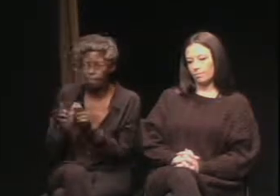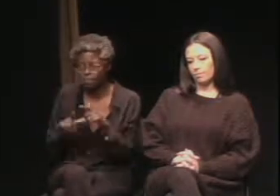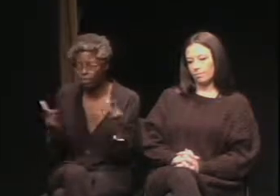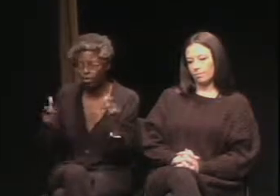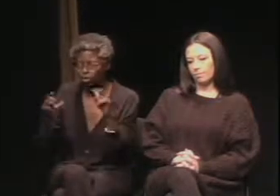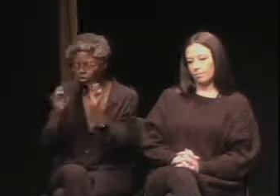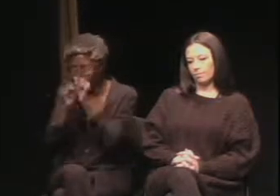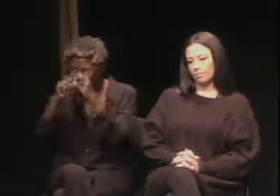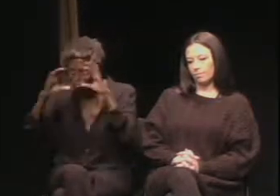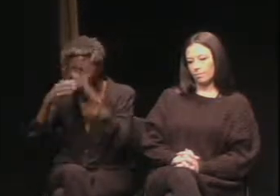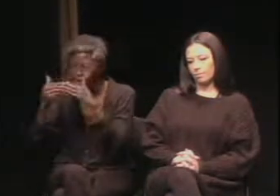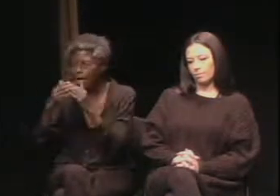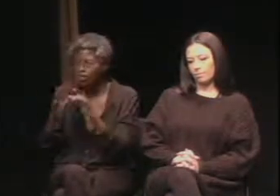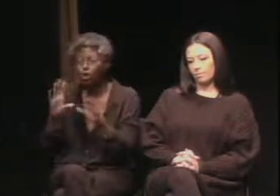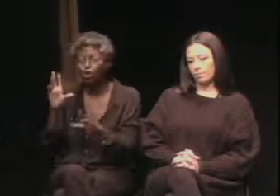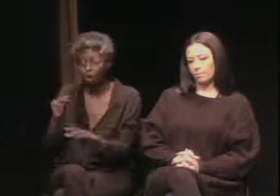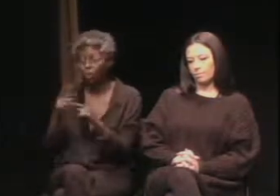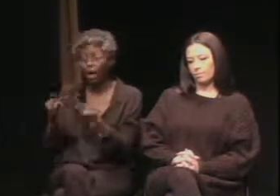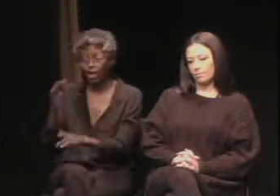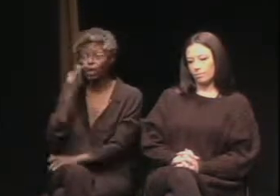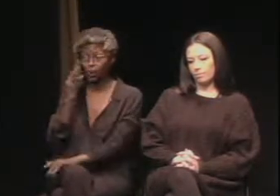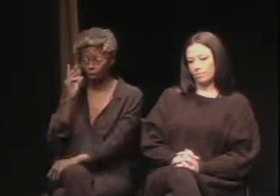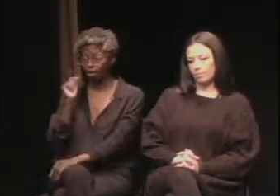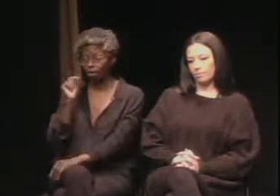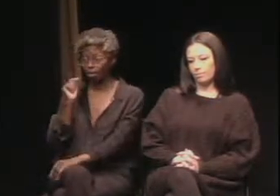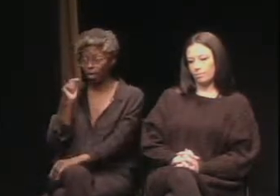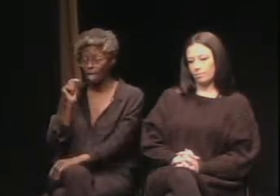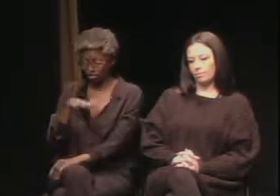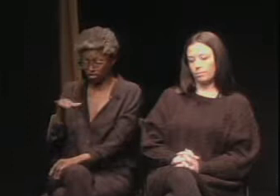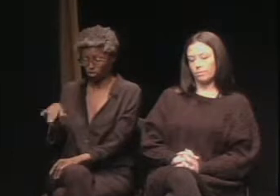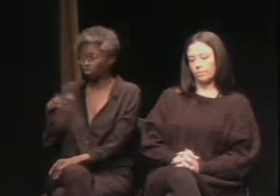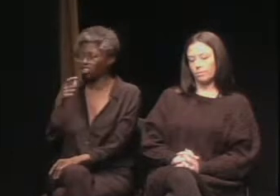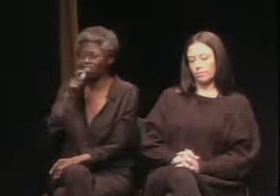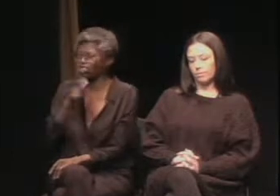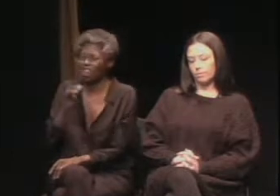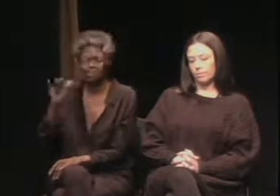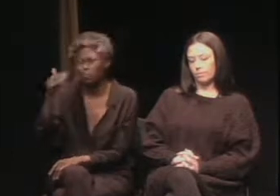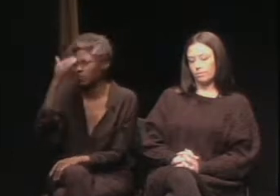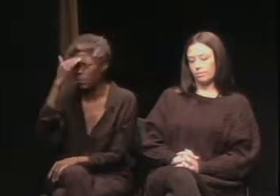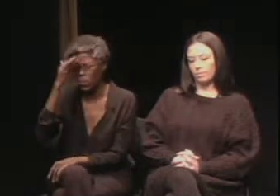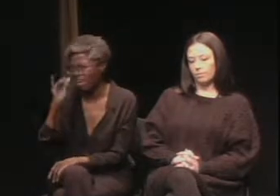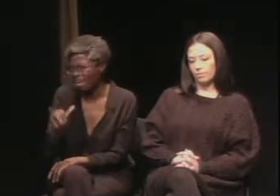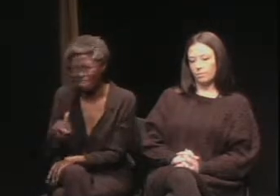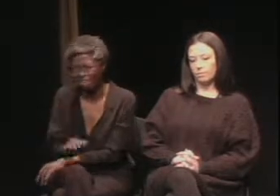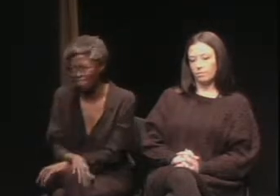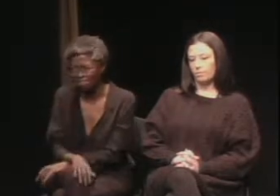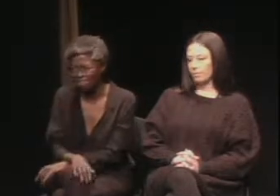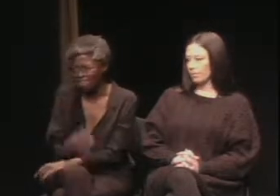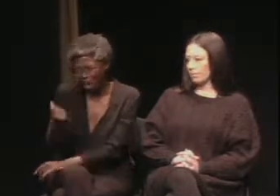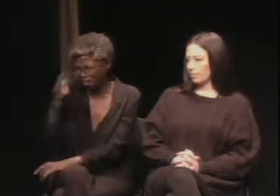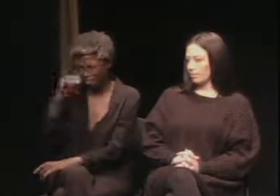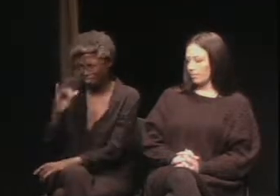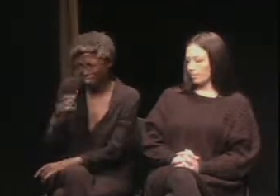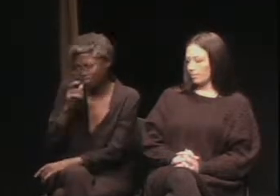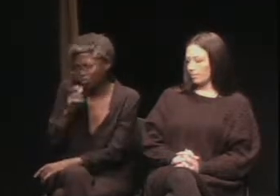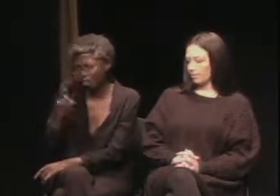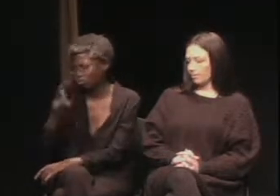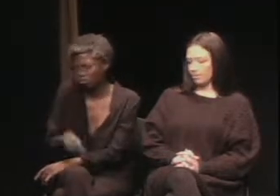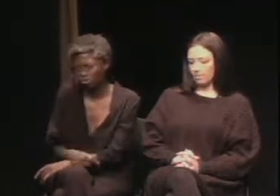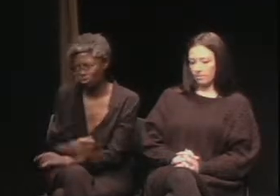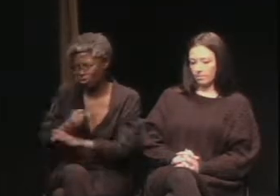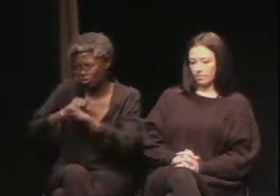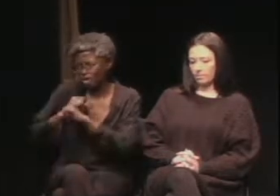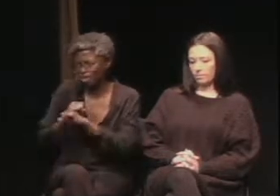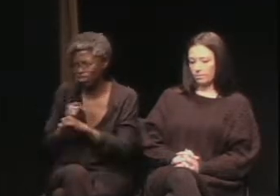whatever, I knew that. Right. And children shouldn't know that. Yeah. Children shouldn't have to know or understand. You know, the whole protect and